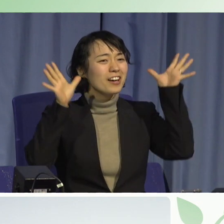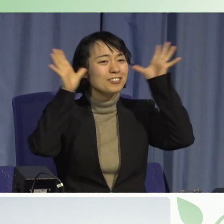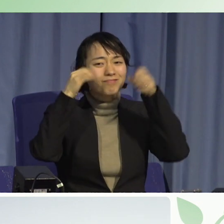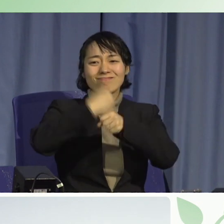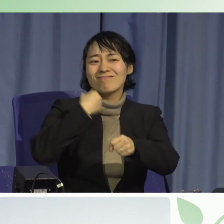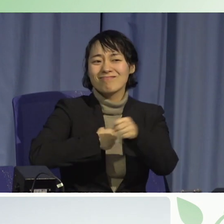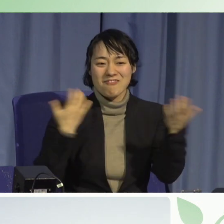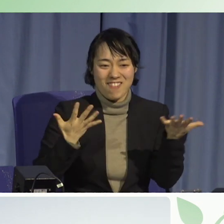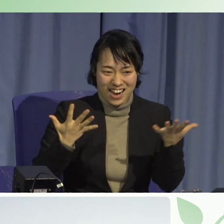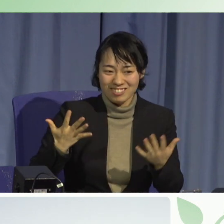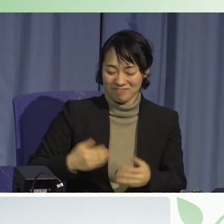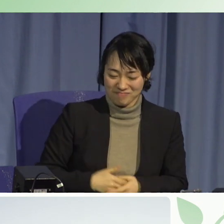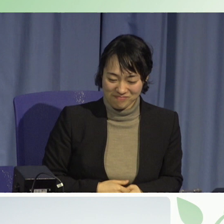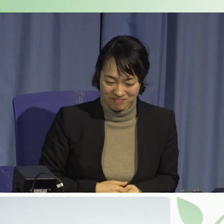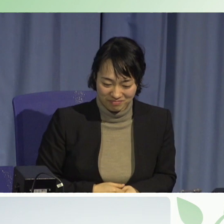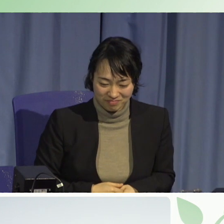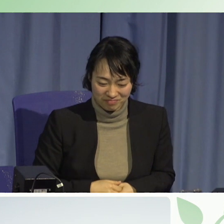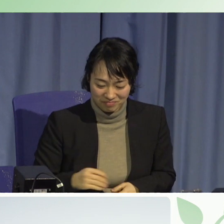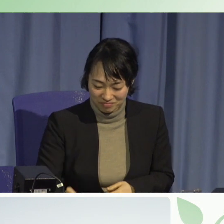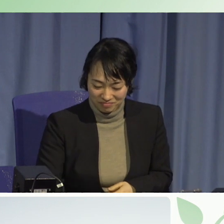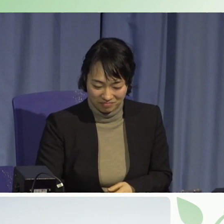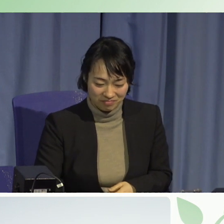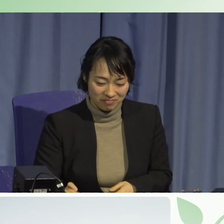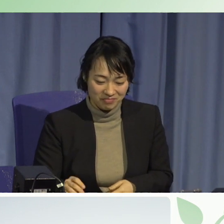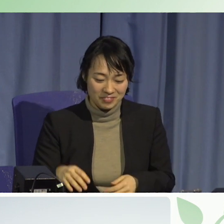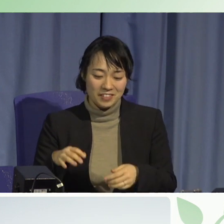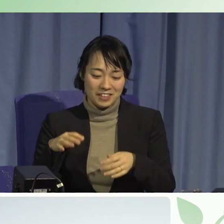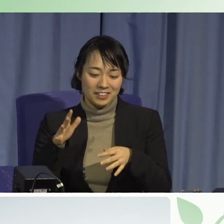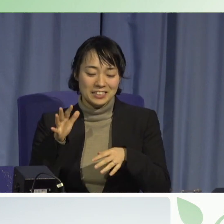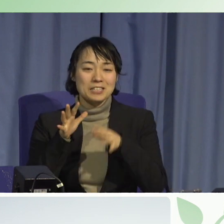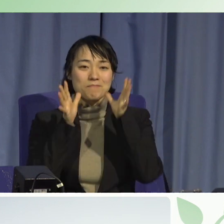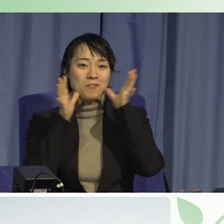So first I'd like to explain my organization briefly.